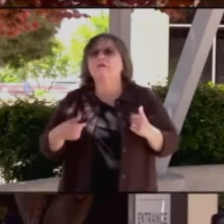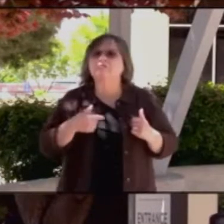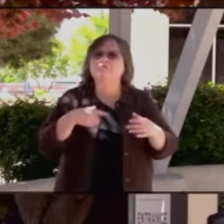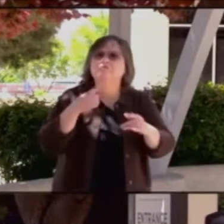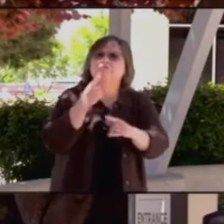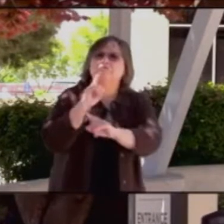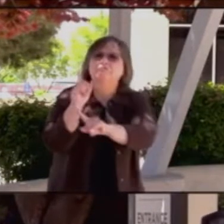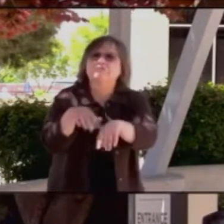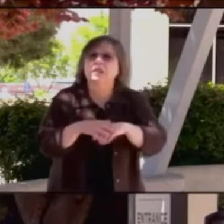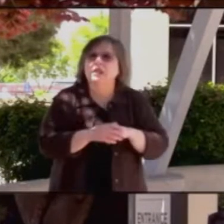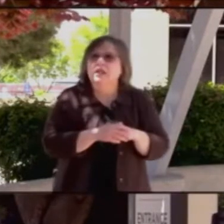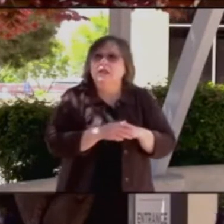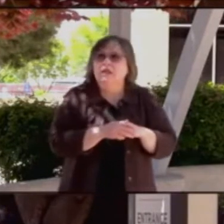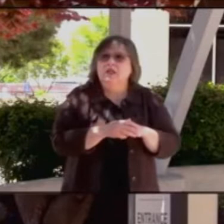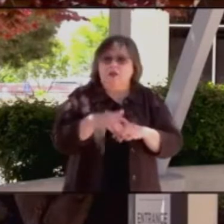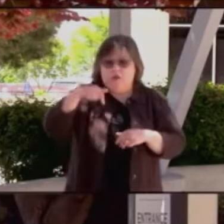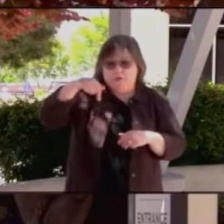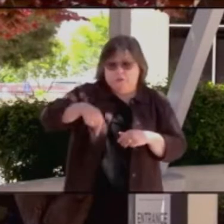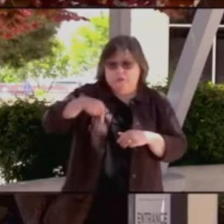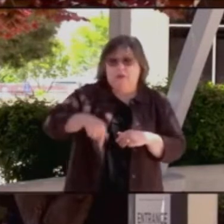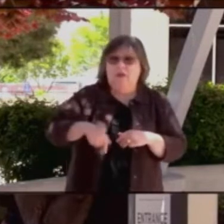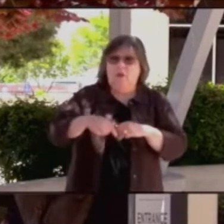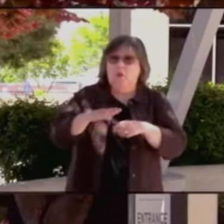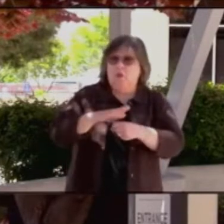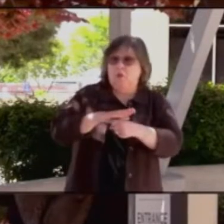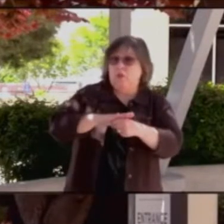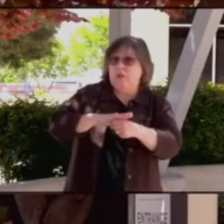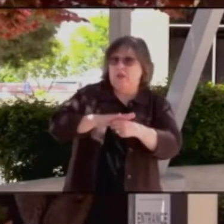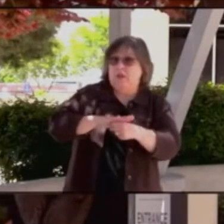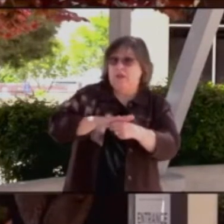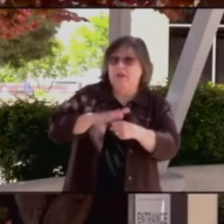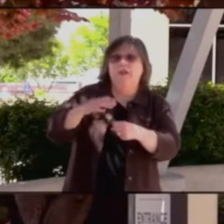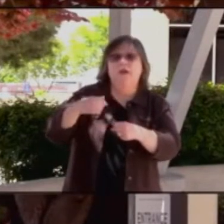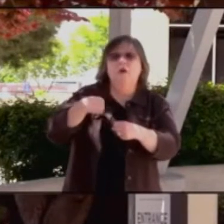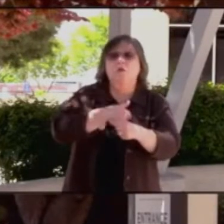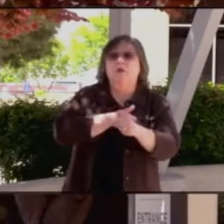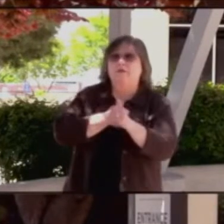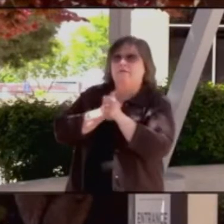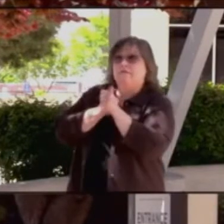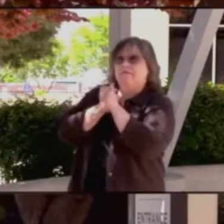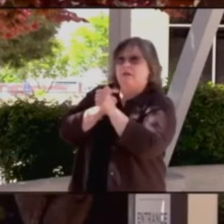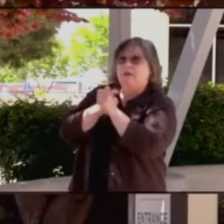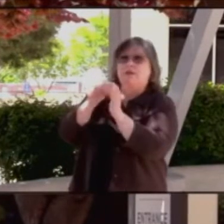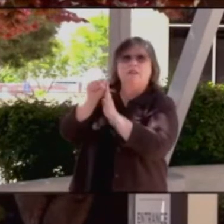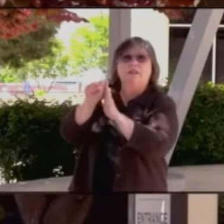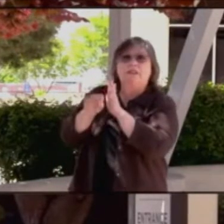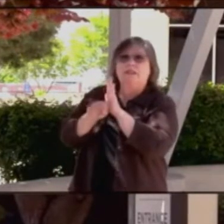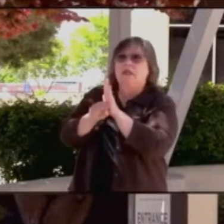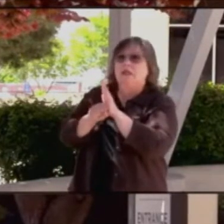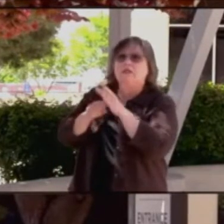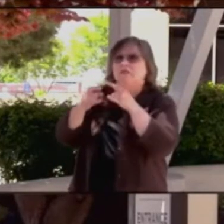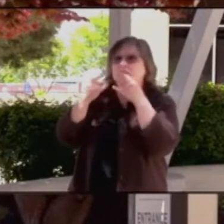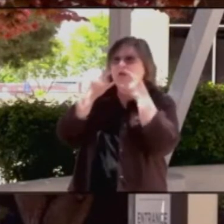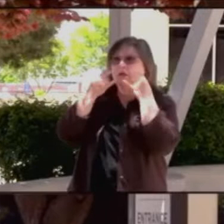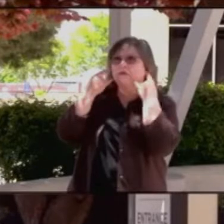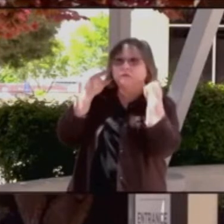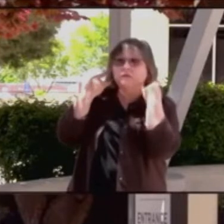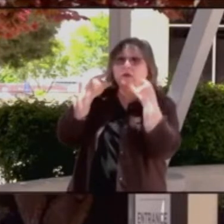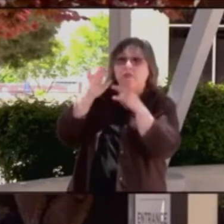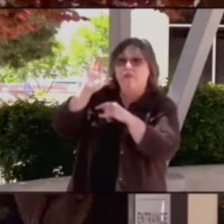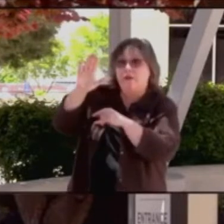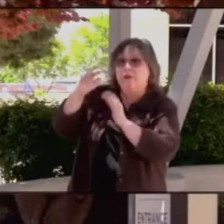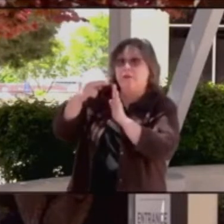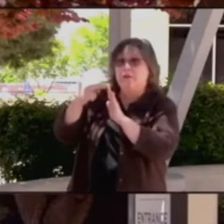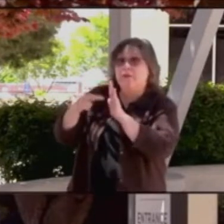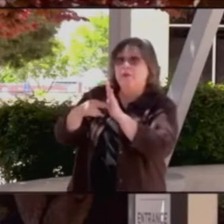level is this order aligns completely with the state's face covering rules. So there is no difference between the local